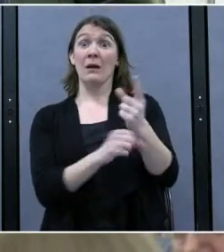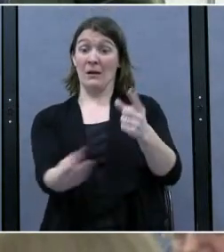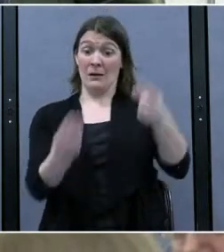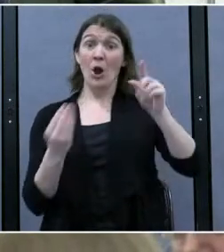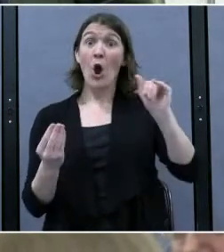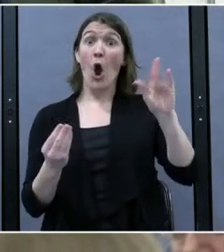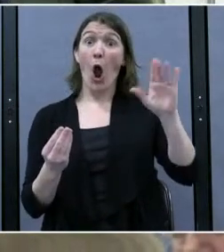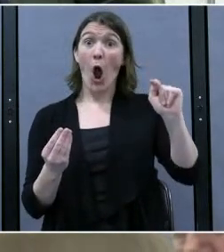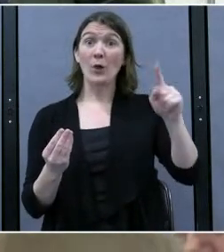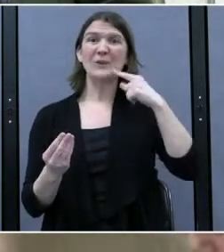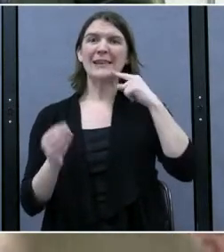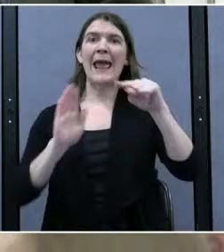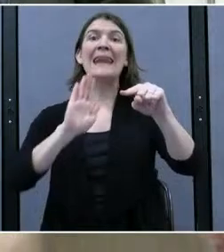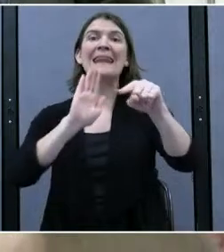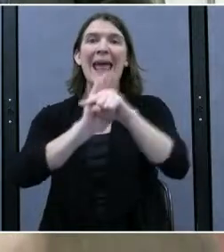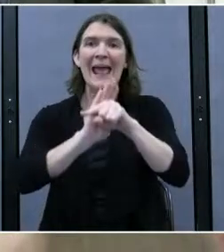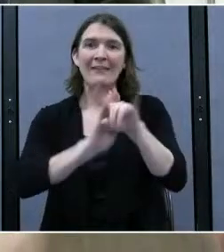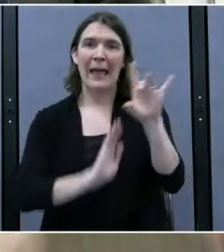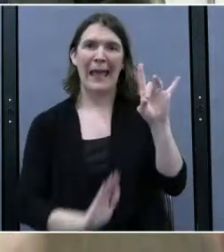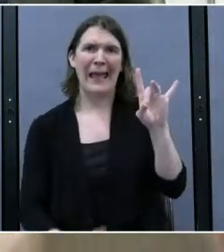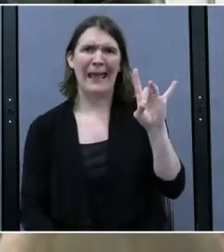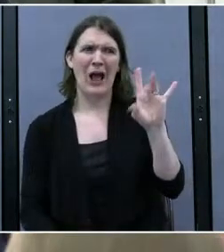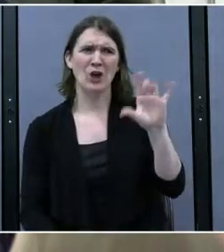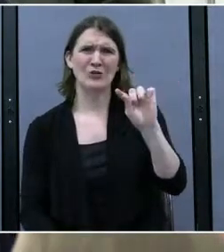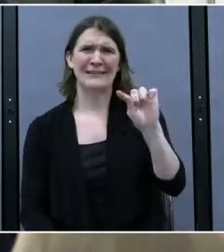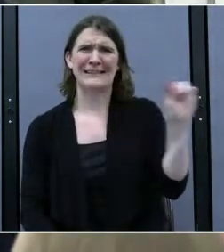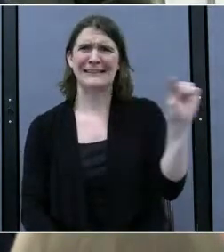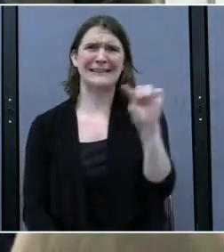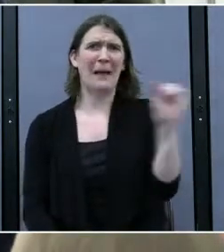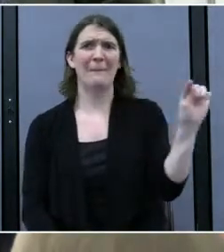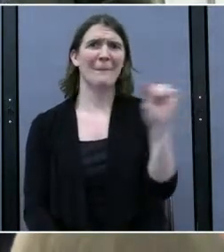it's going to have a negative